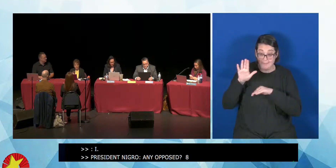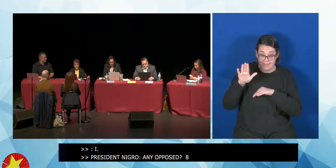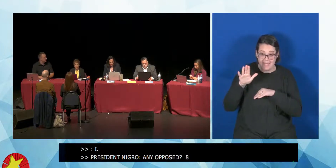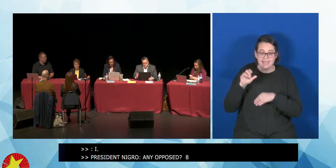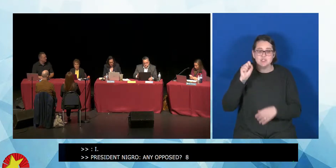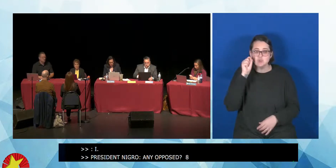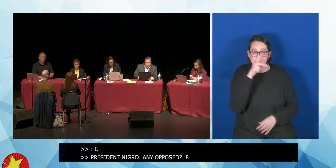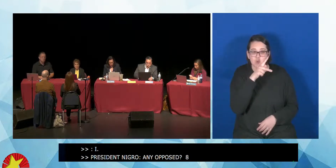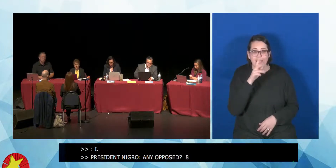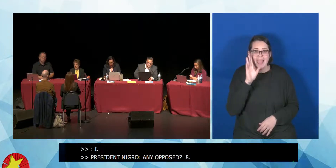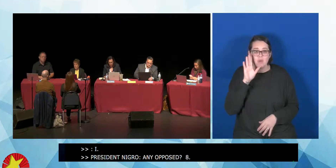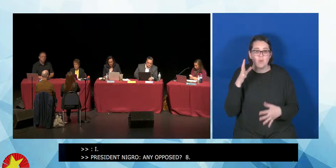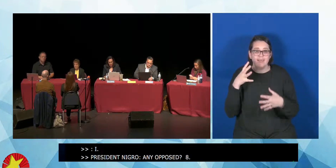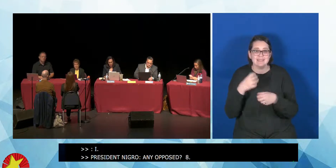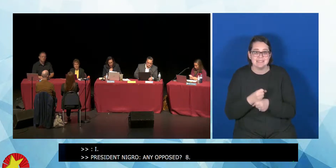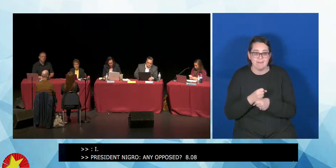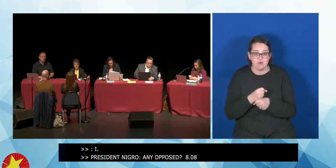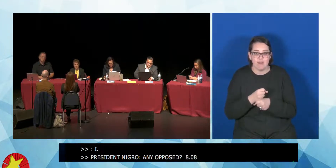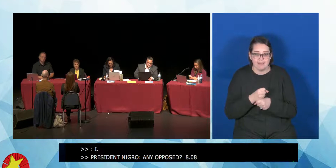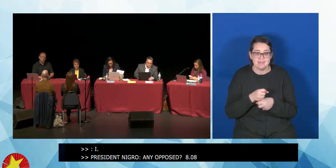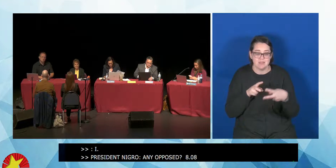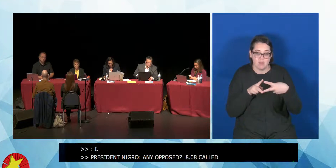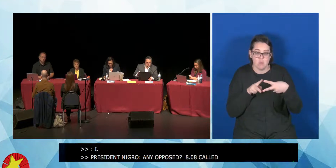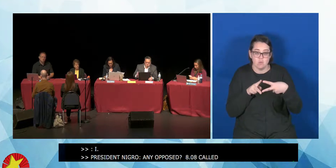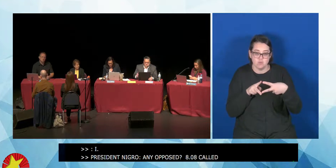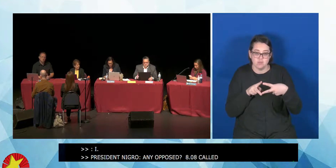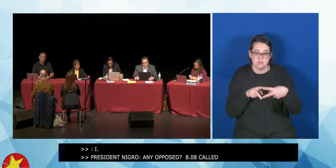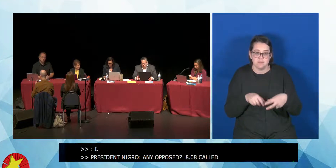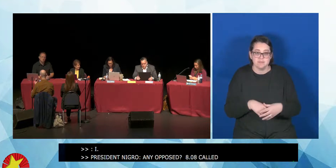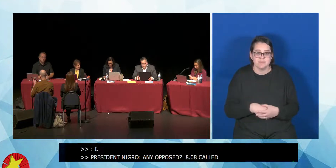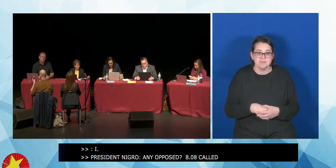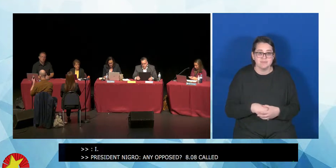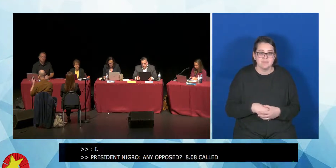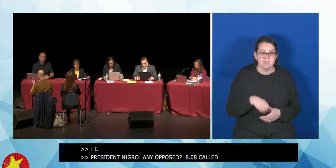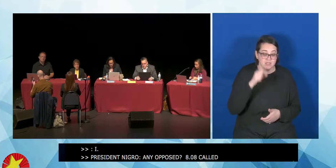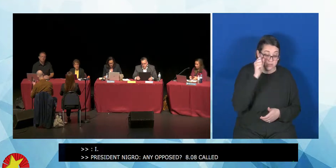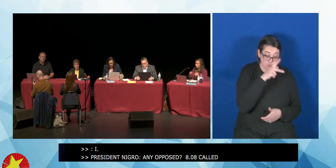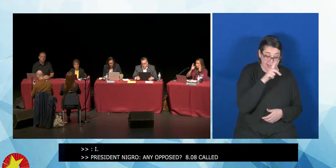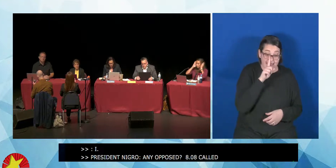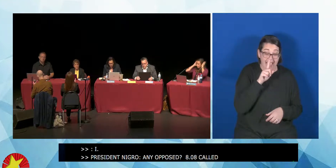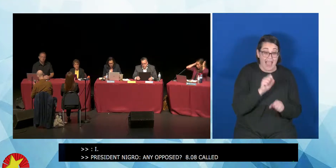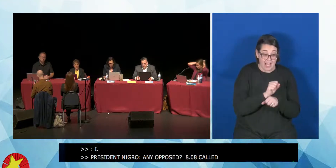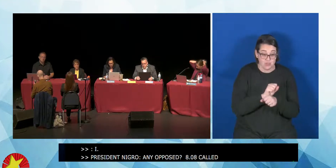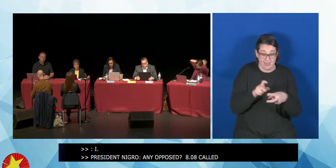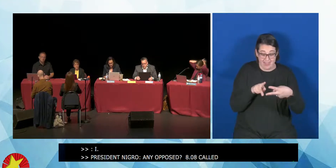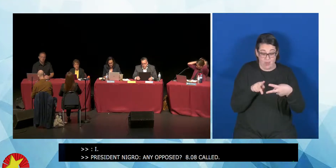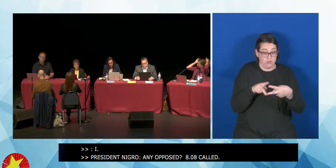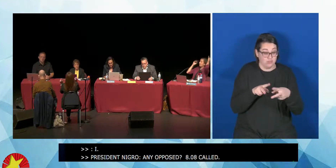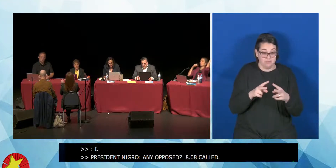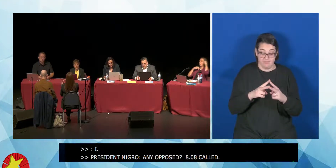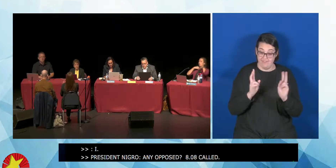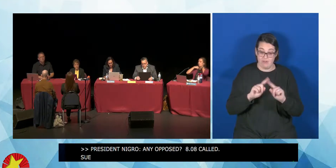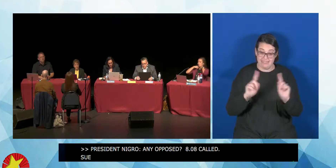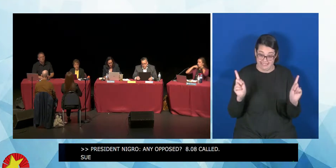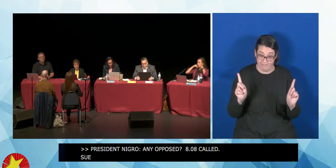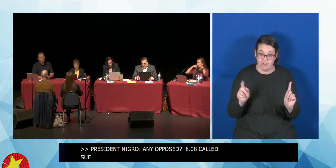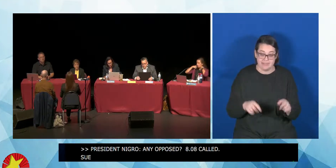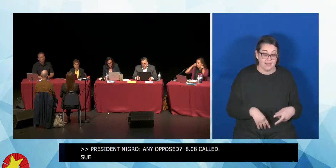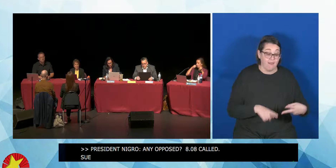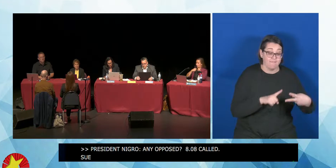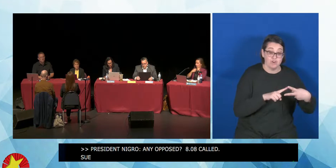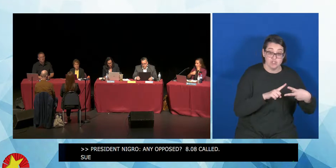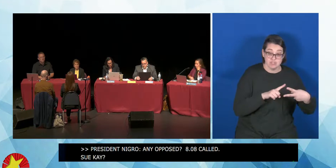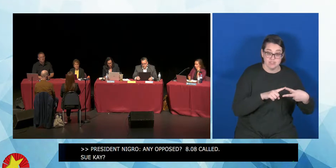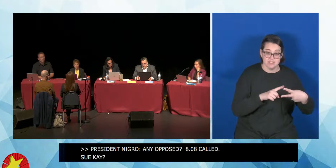summarize. They're actually very different. The first non-agenda item